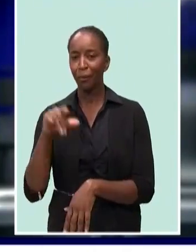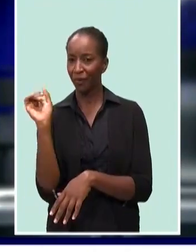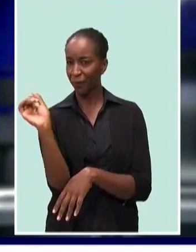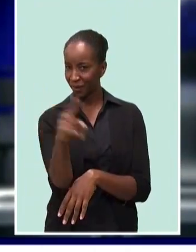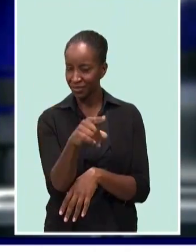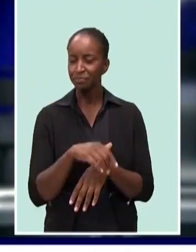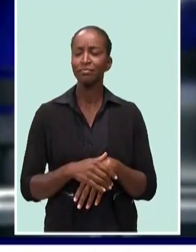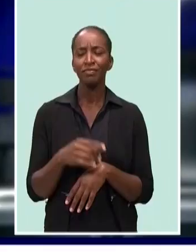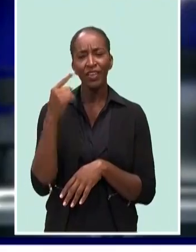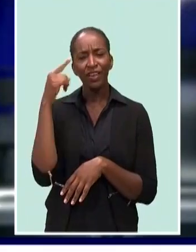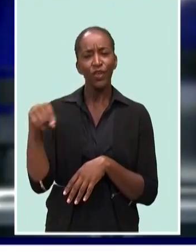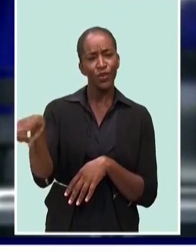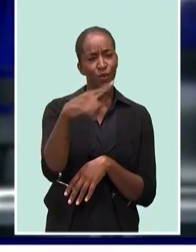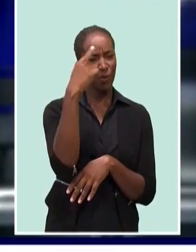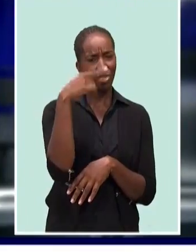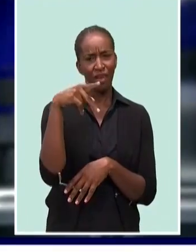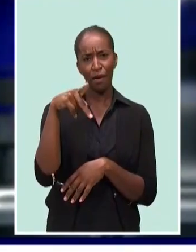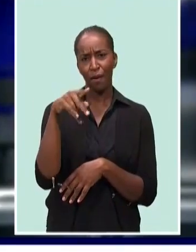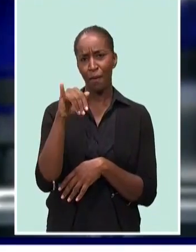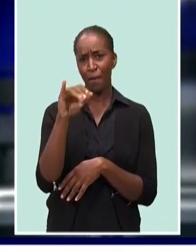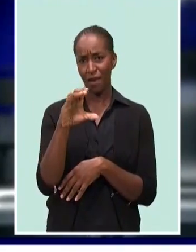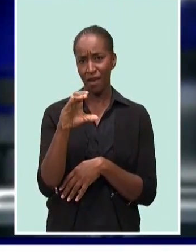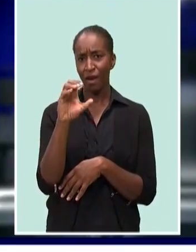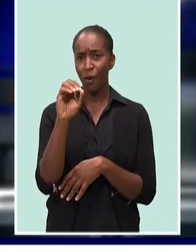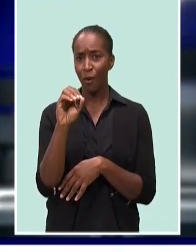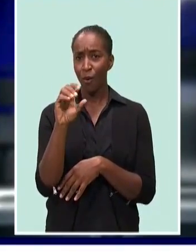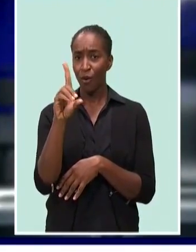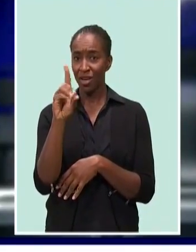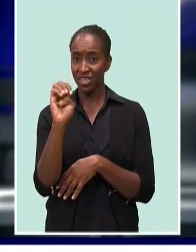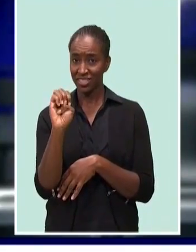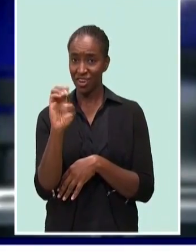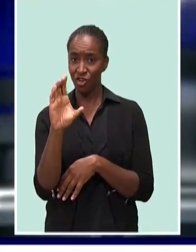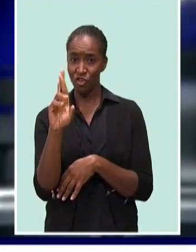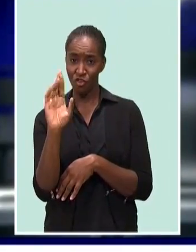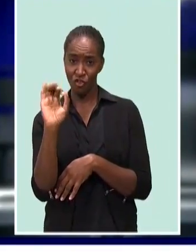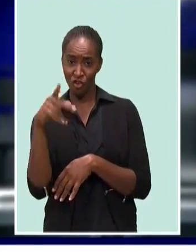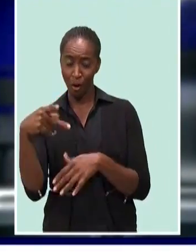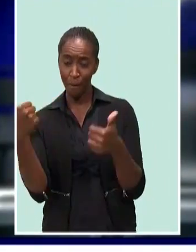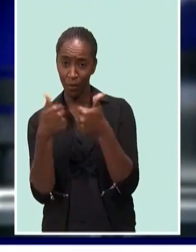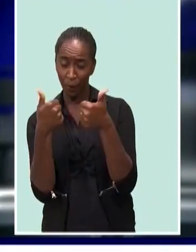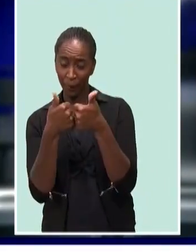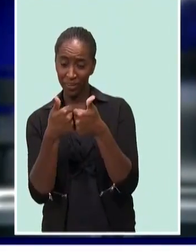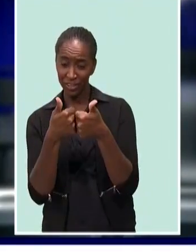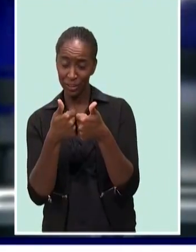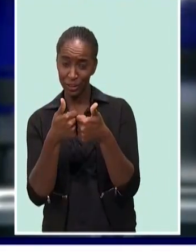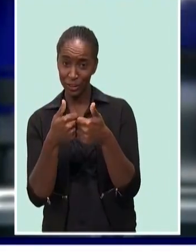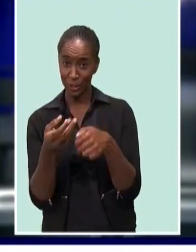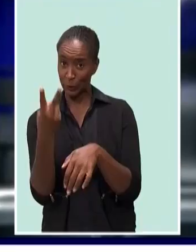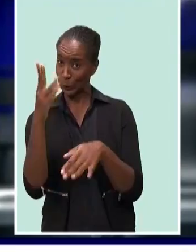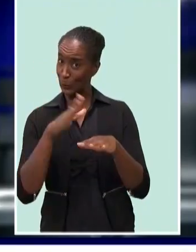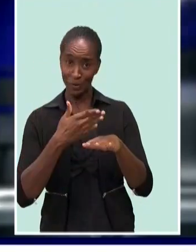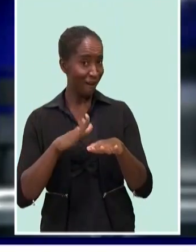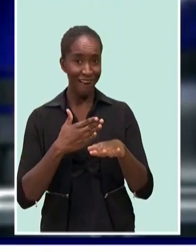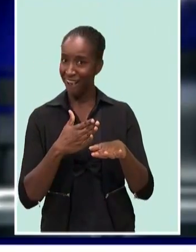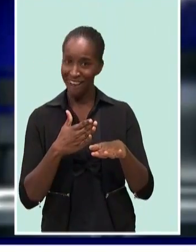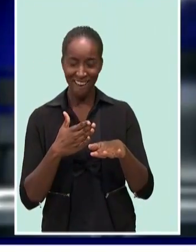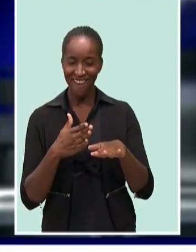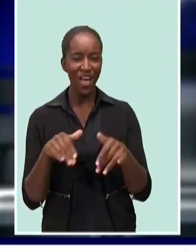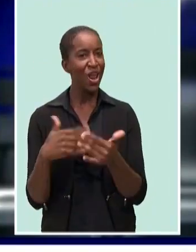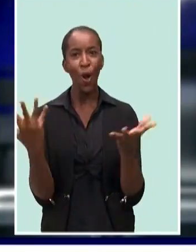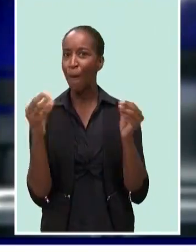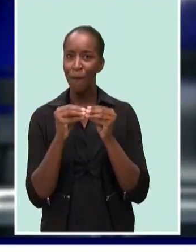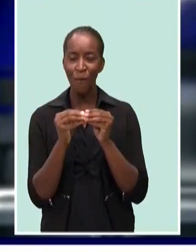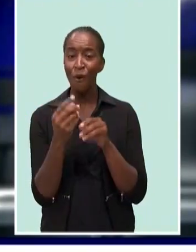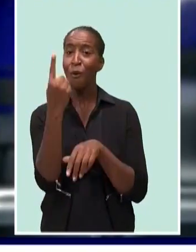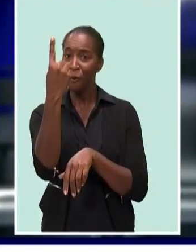Crop finals switching to one song? As expected, there were a lot of responses, both for and against. Now, former Pick of the Crop